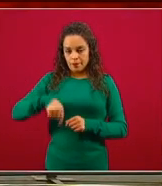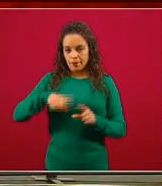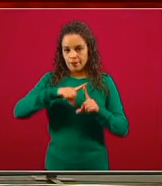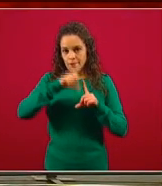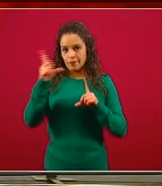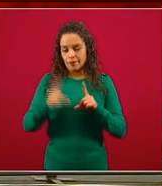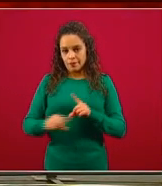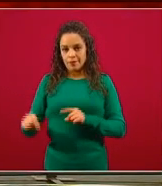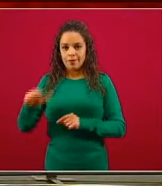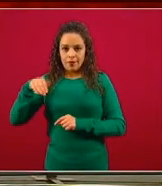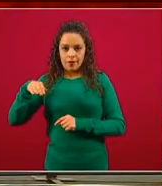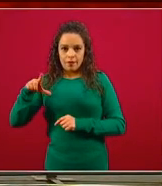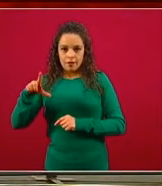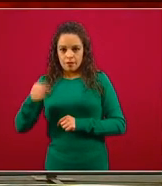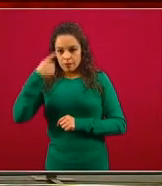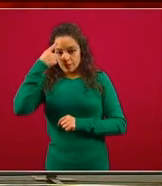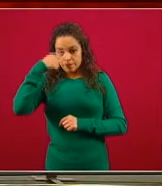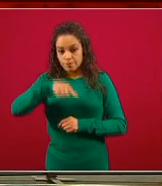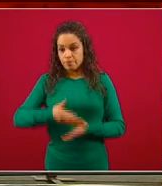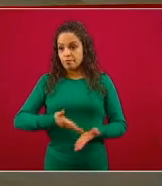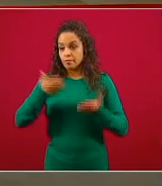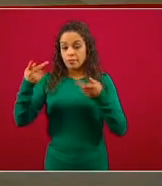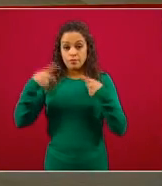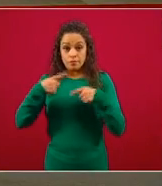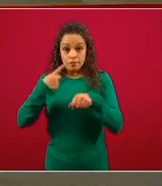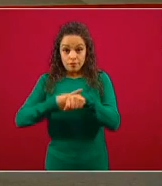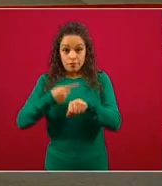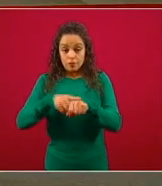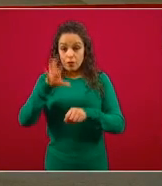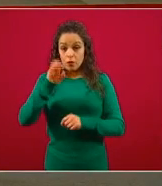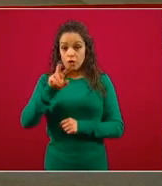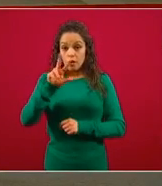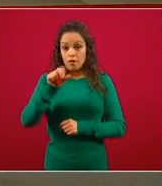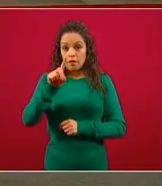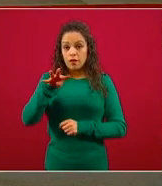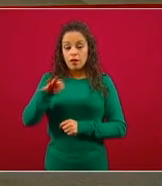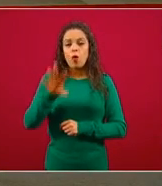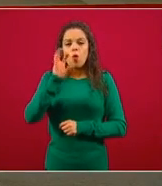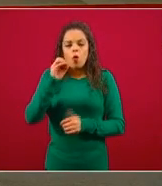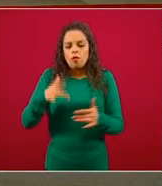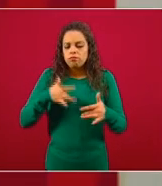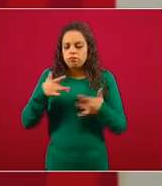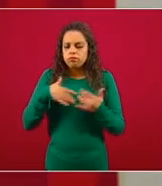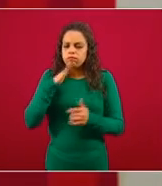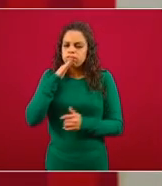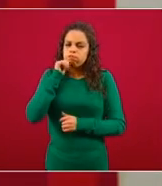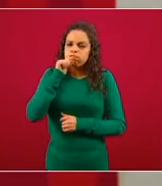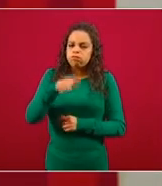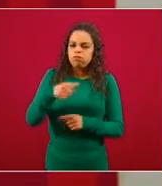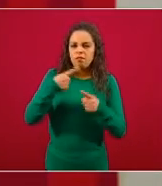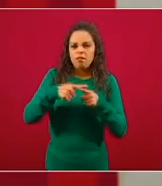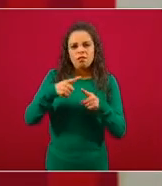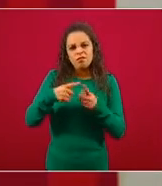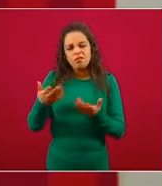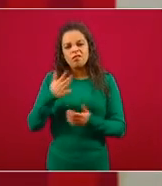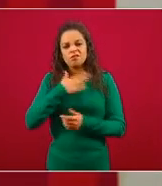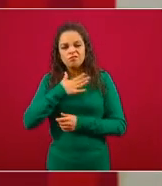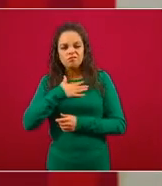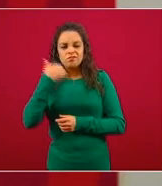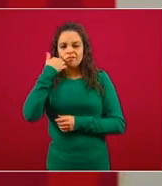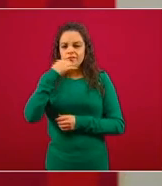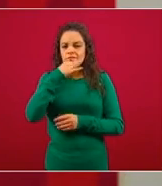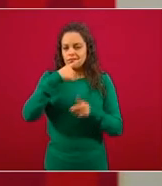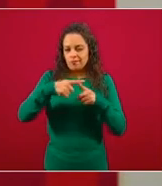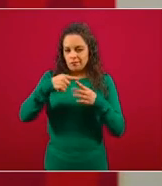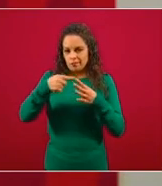could open their doors to people who do have COVID-19 or people who have symptoms. If they